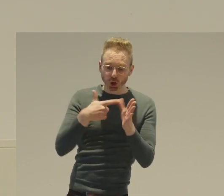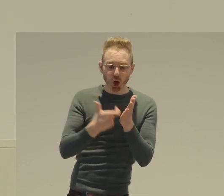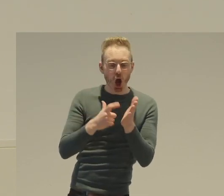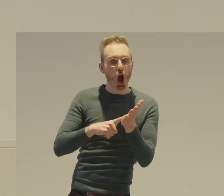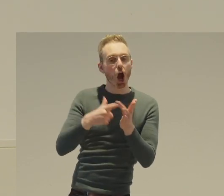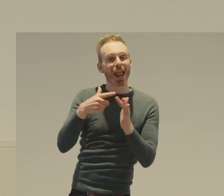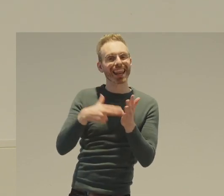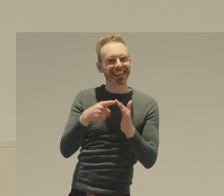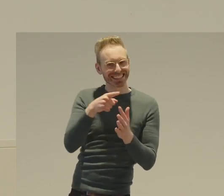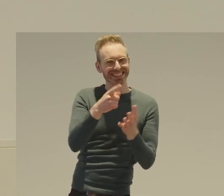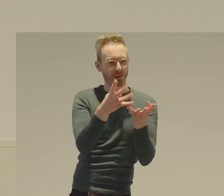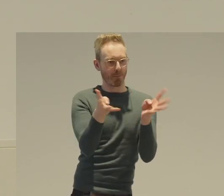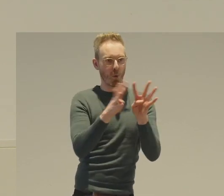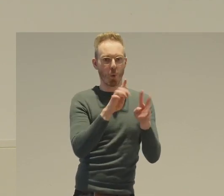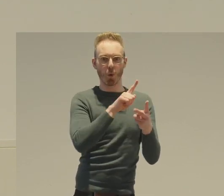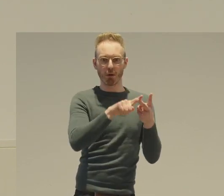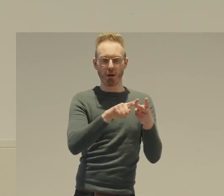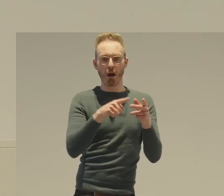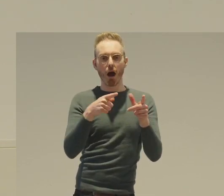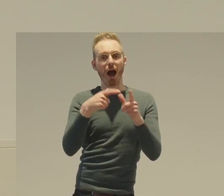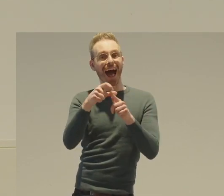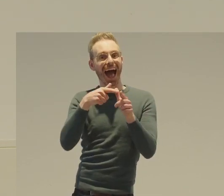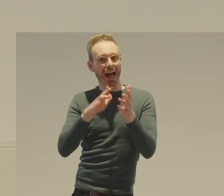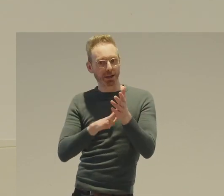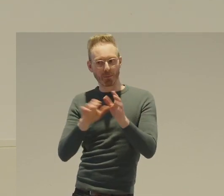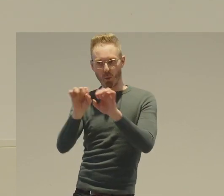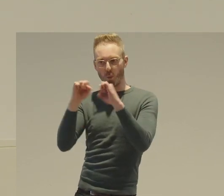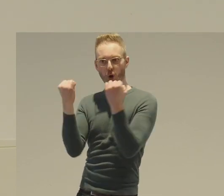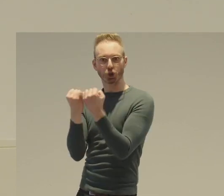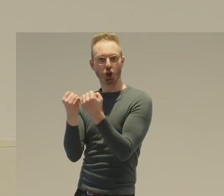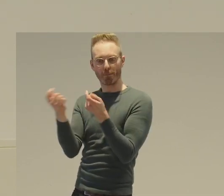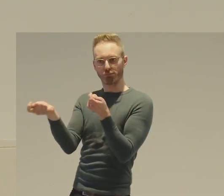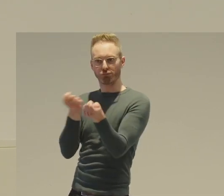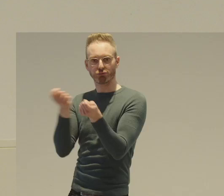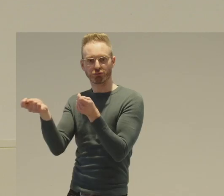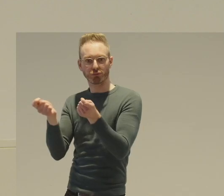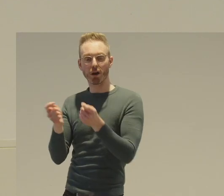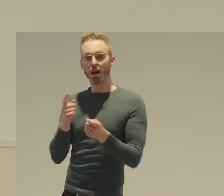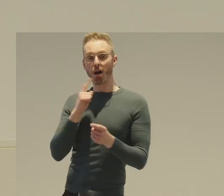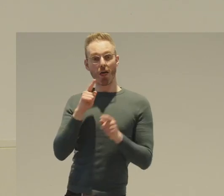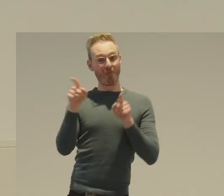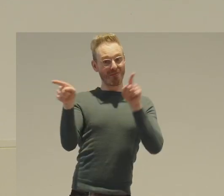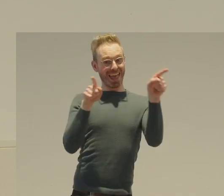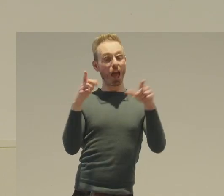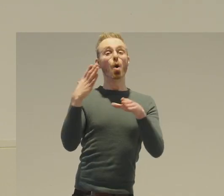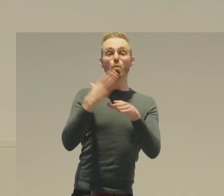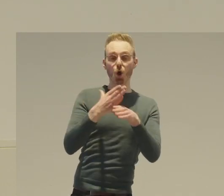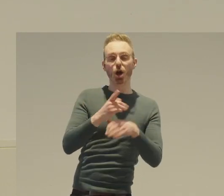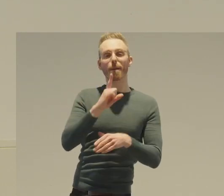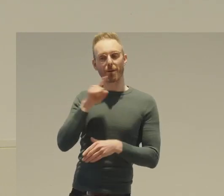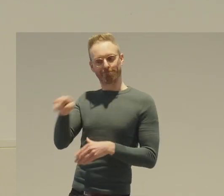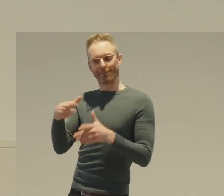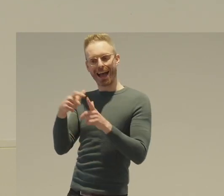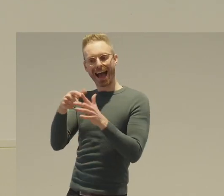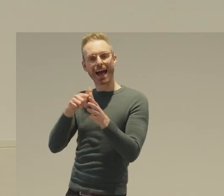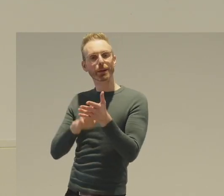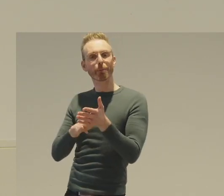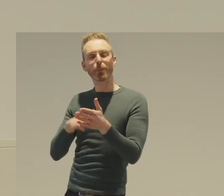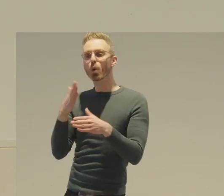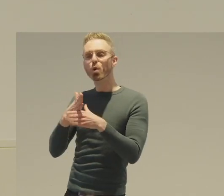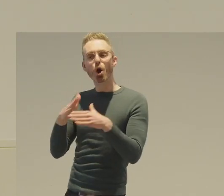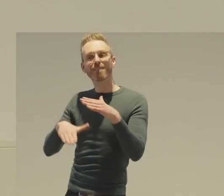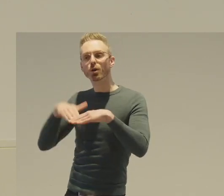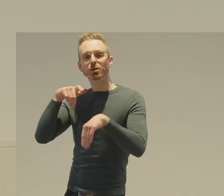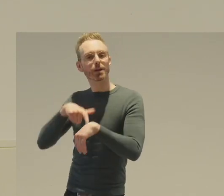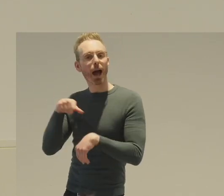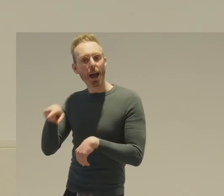Adam leads workshops, but he still doesn't work full time. And this might be most relevant for people who